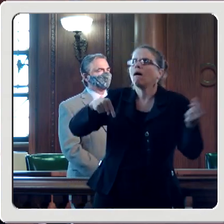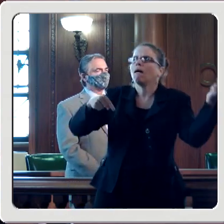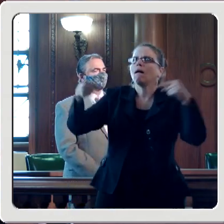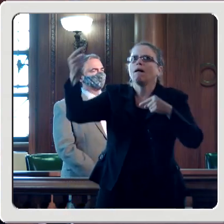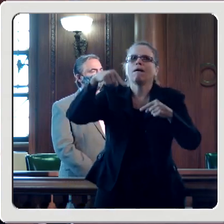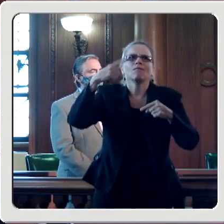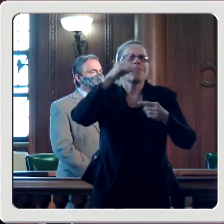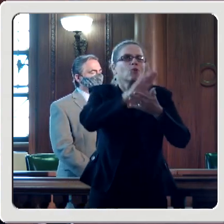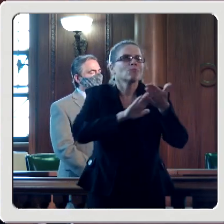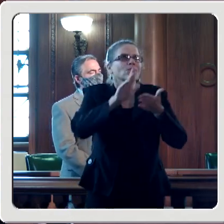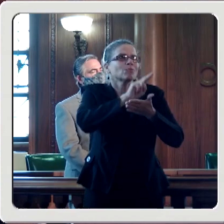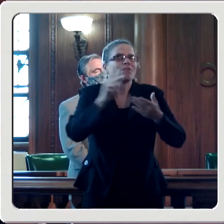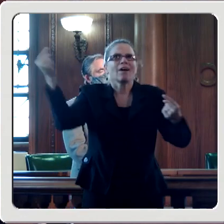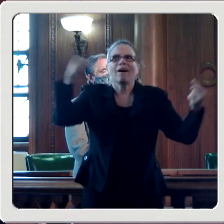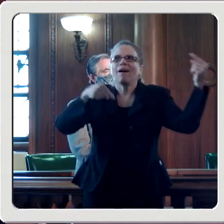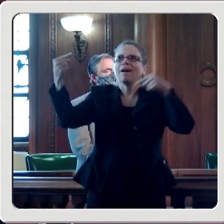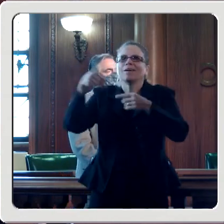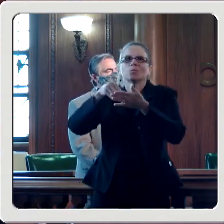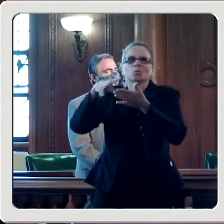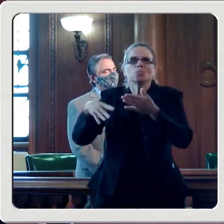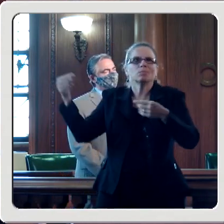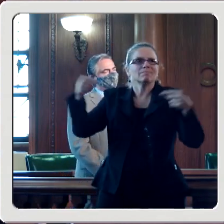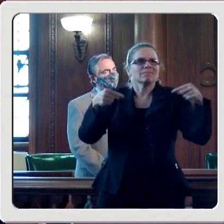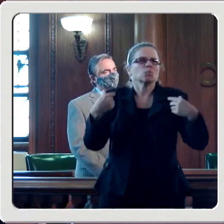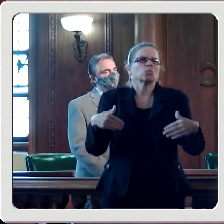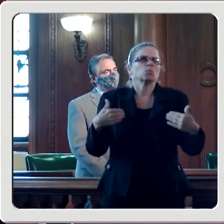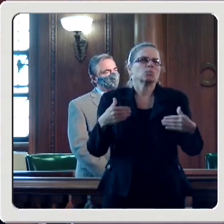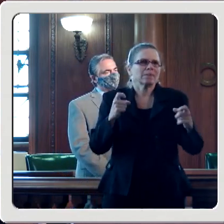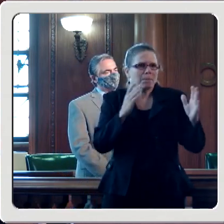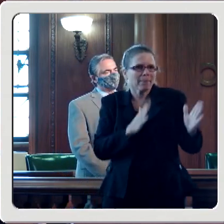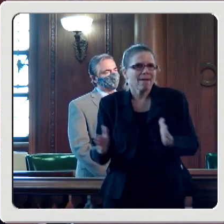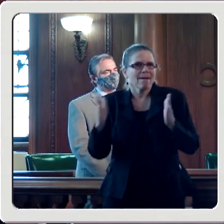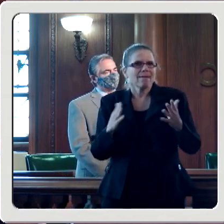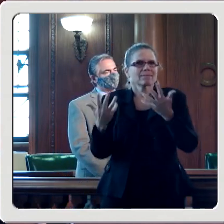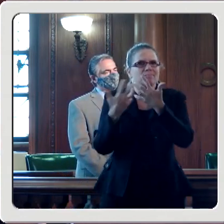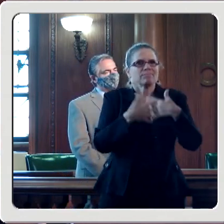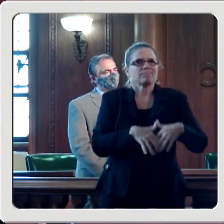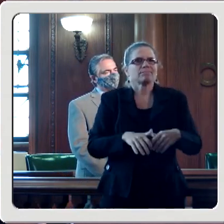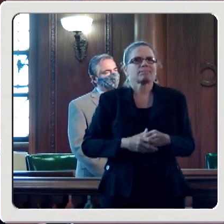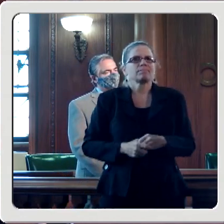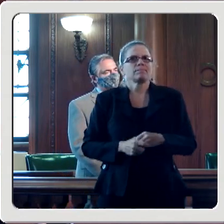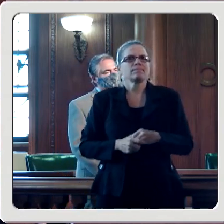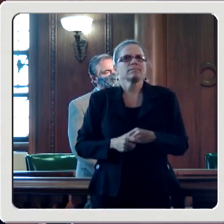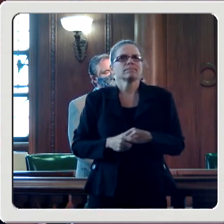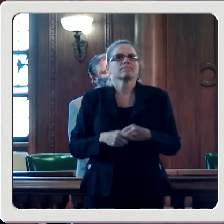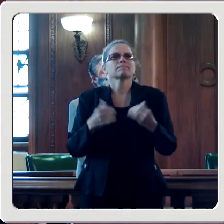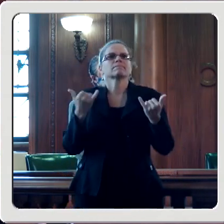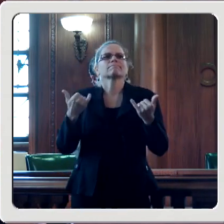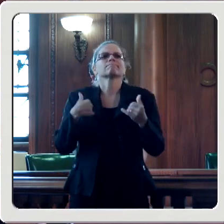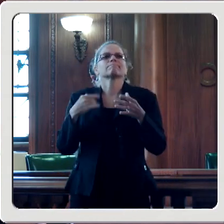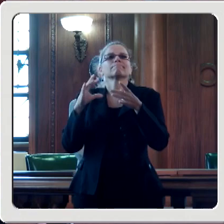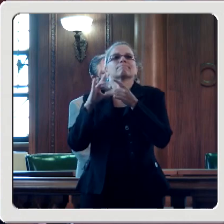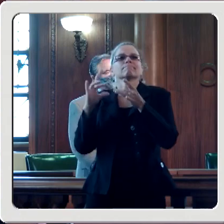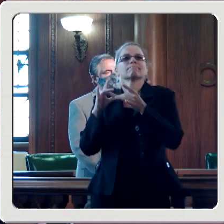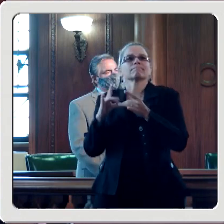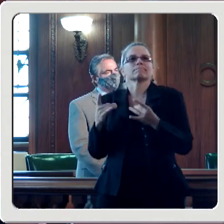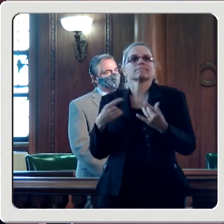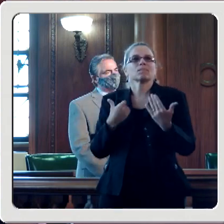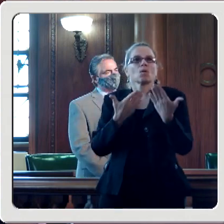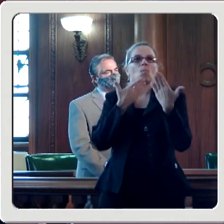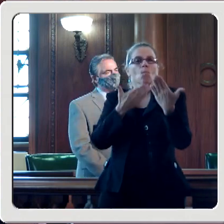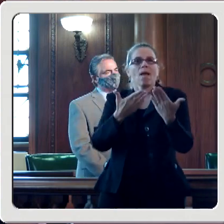well. So I want to thank Tapestry again, because I've been so appreciative and